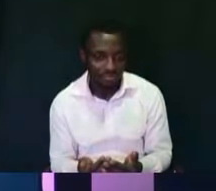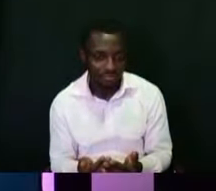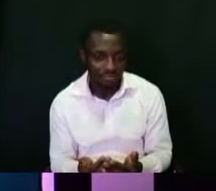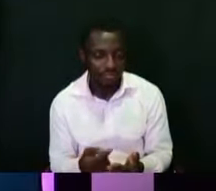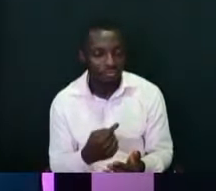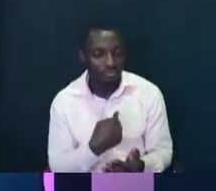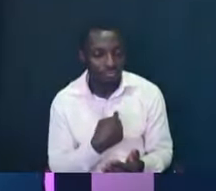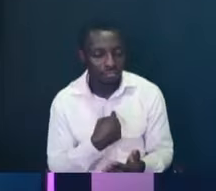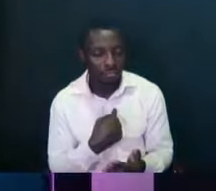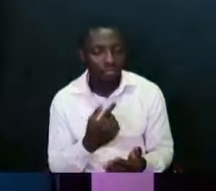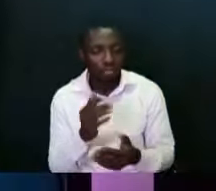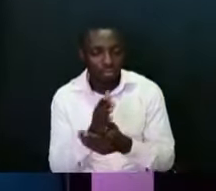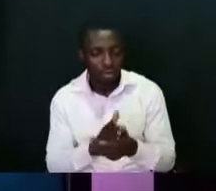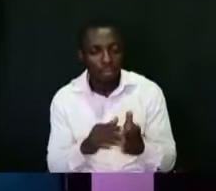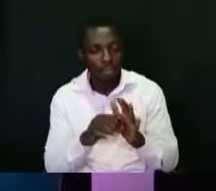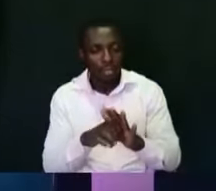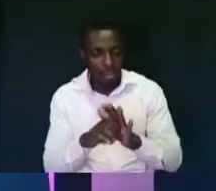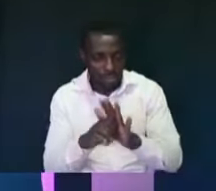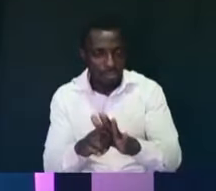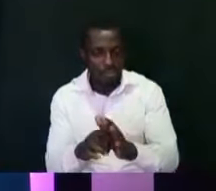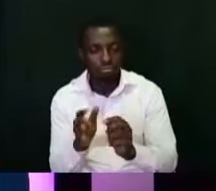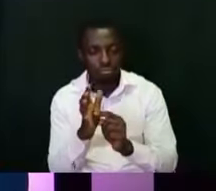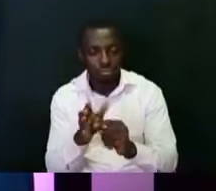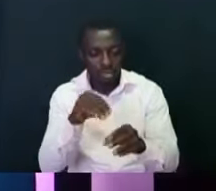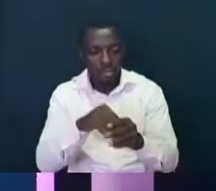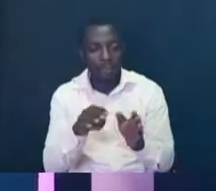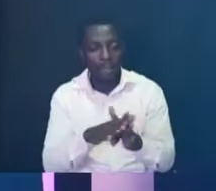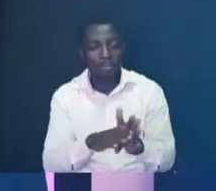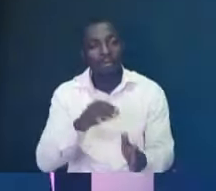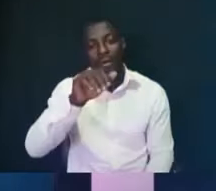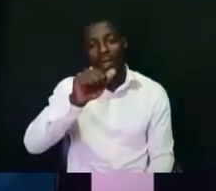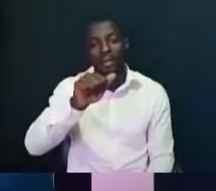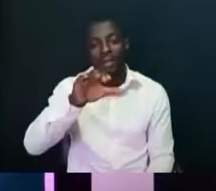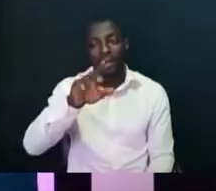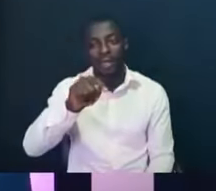I would like to take some examples from the book of Acts.